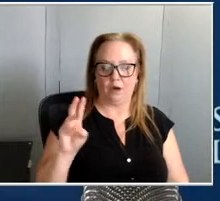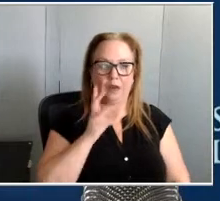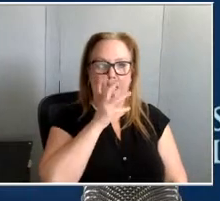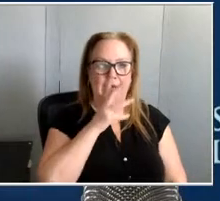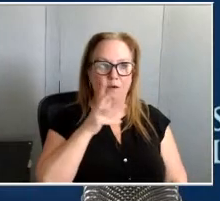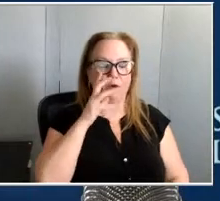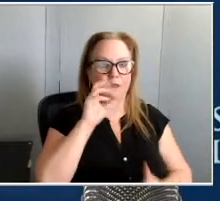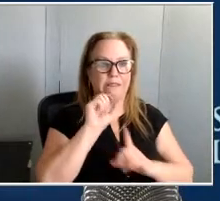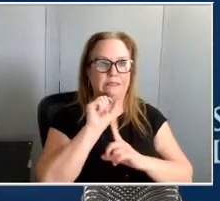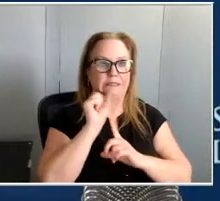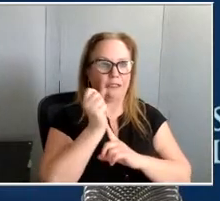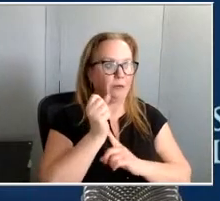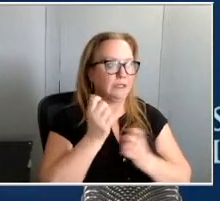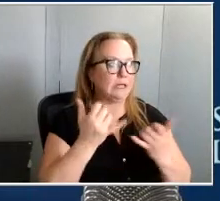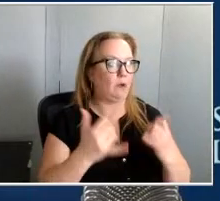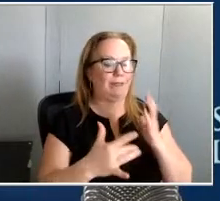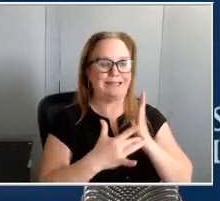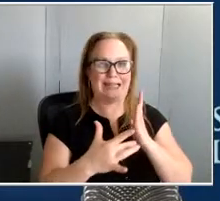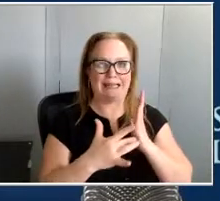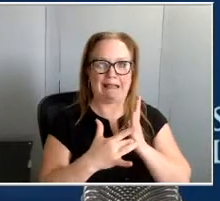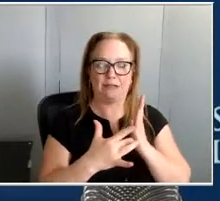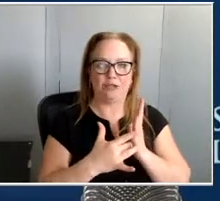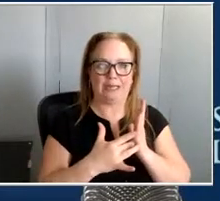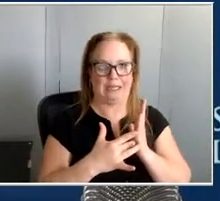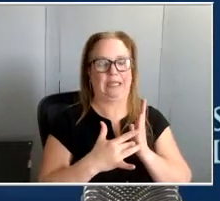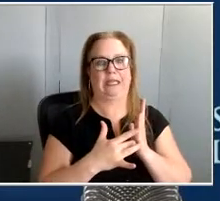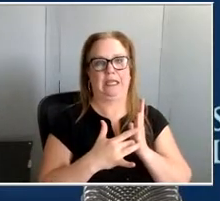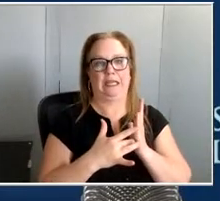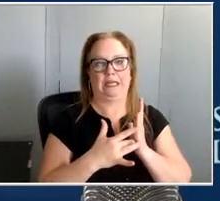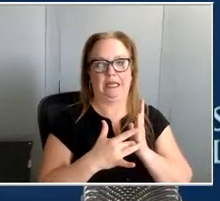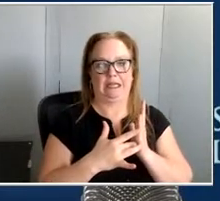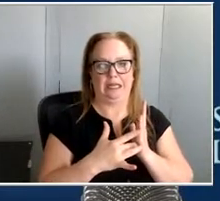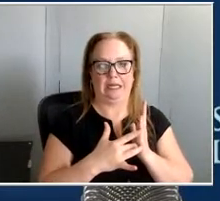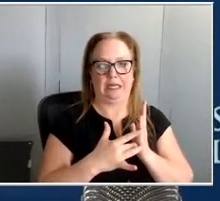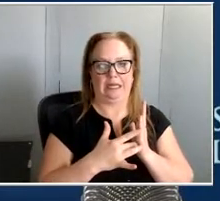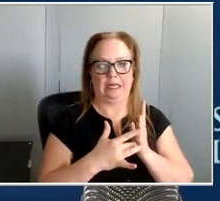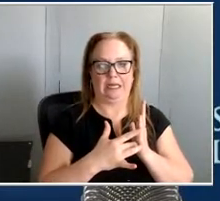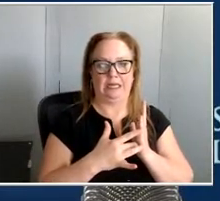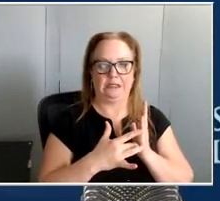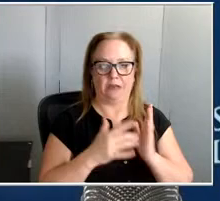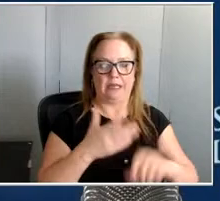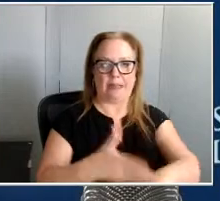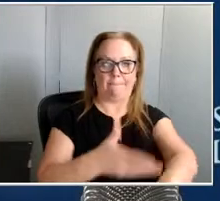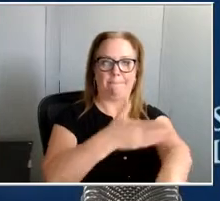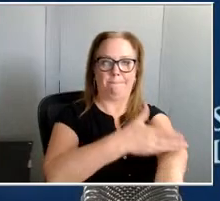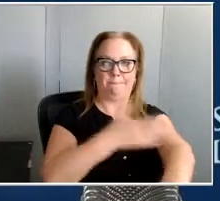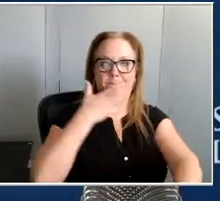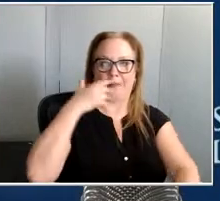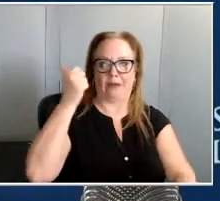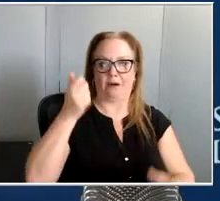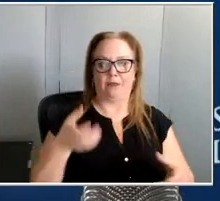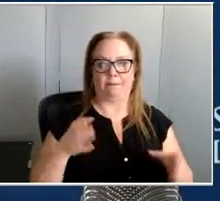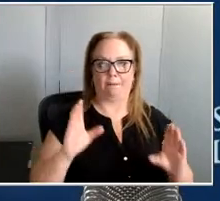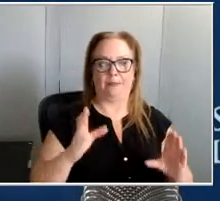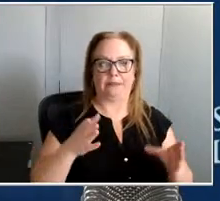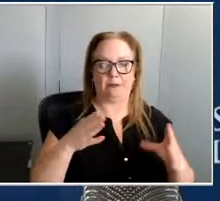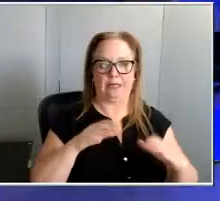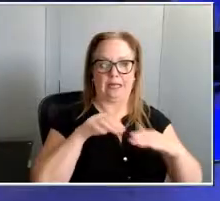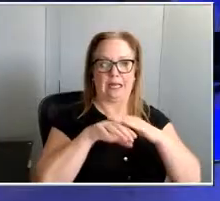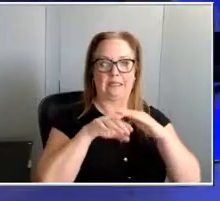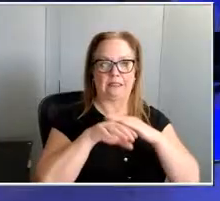now with some of the technology, and that technology is only going to get better. I think one of the best ways to get access is to get better